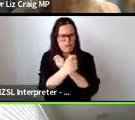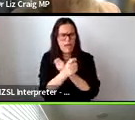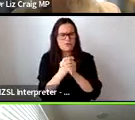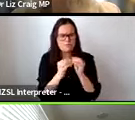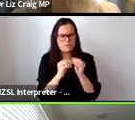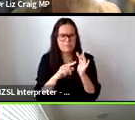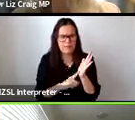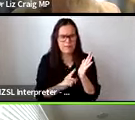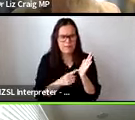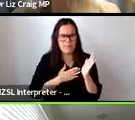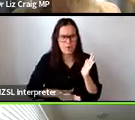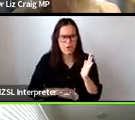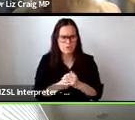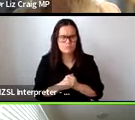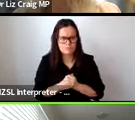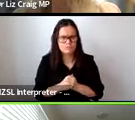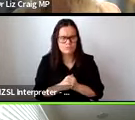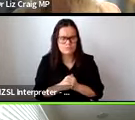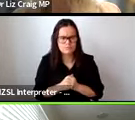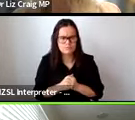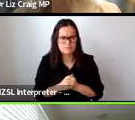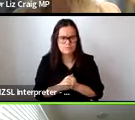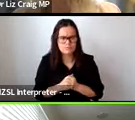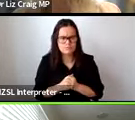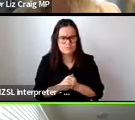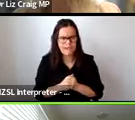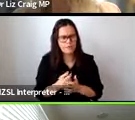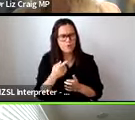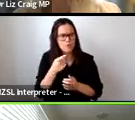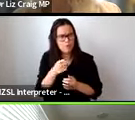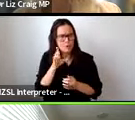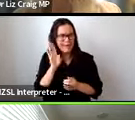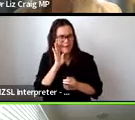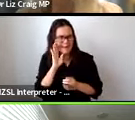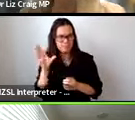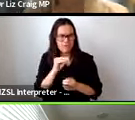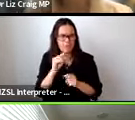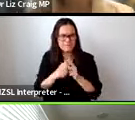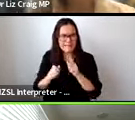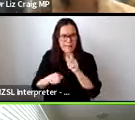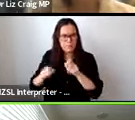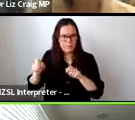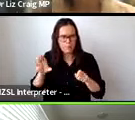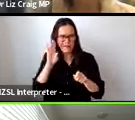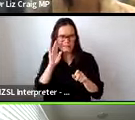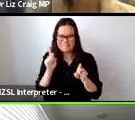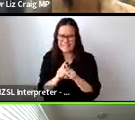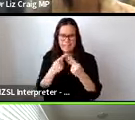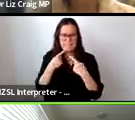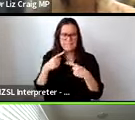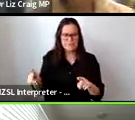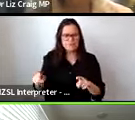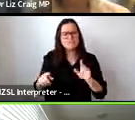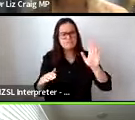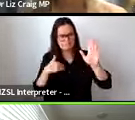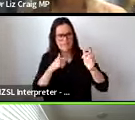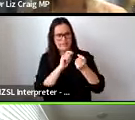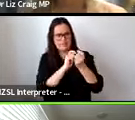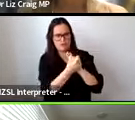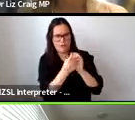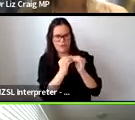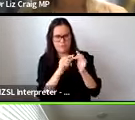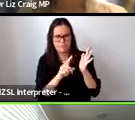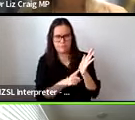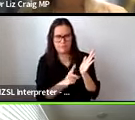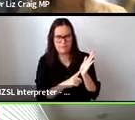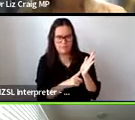is an incredible unity of message you are hearing because New Zealand has incredible leaders in its disability rights